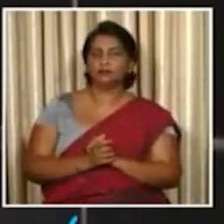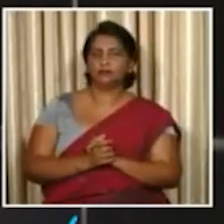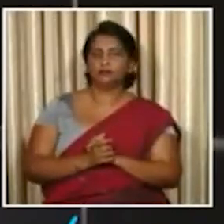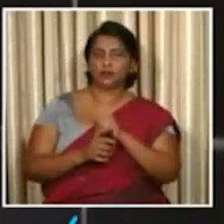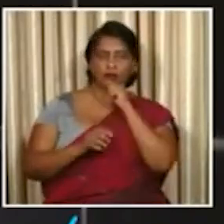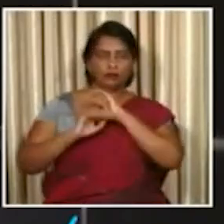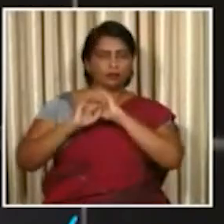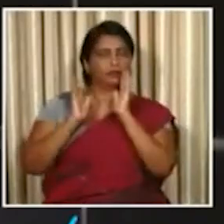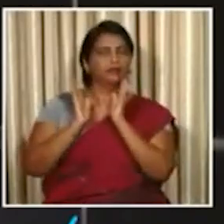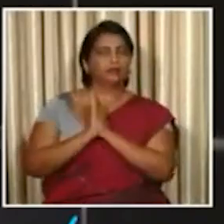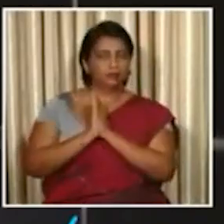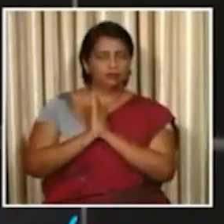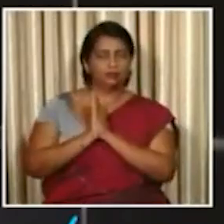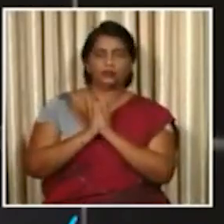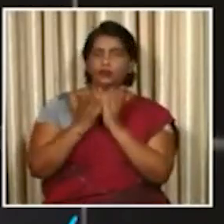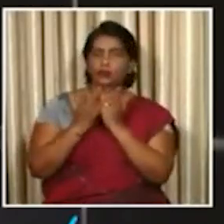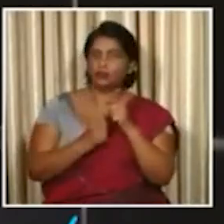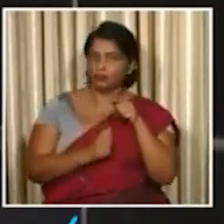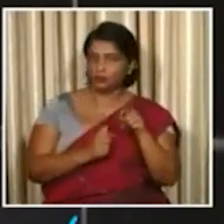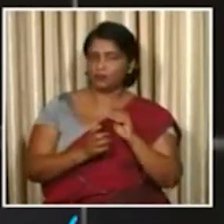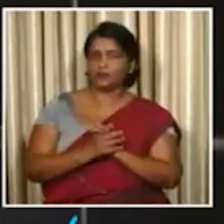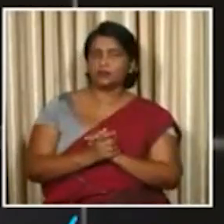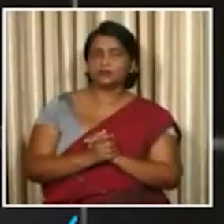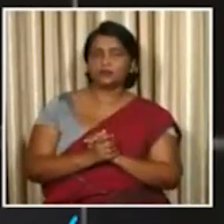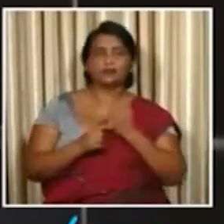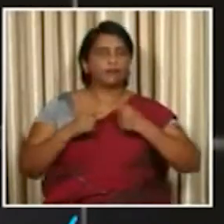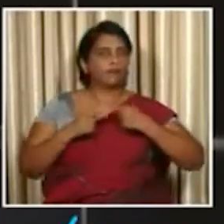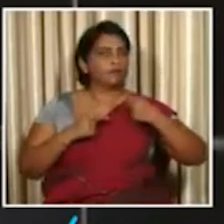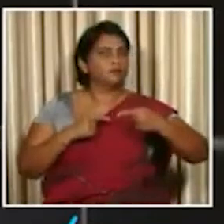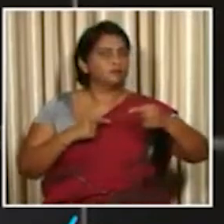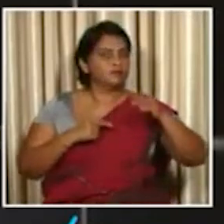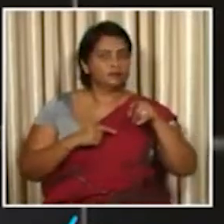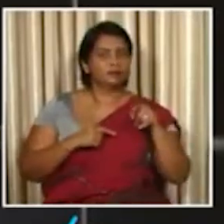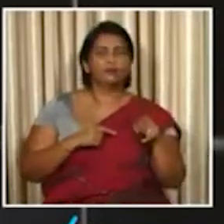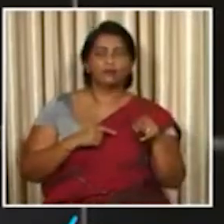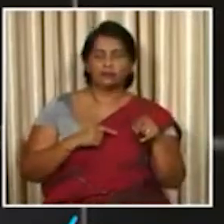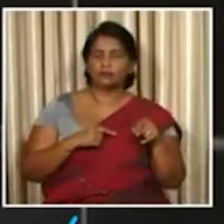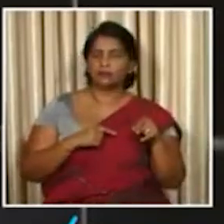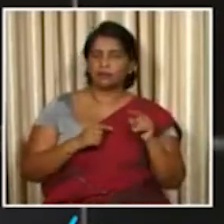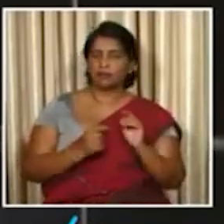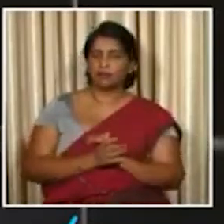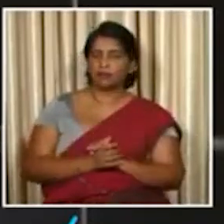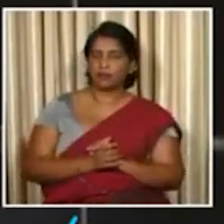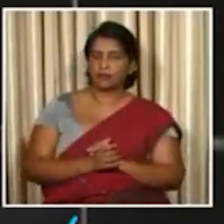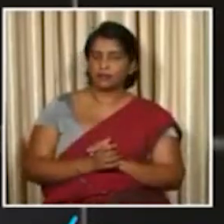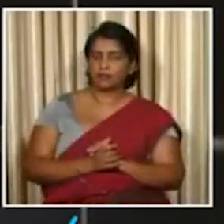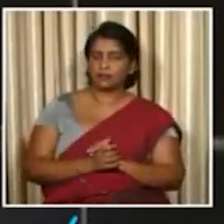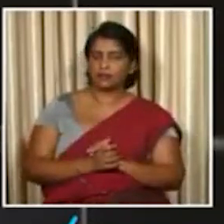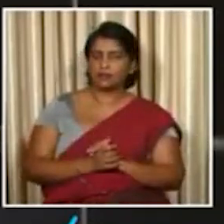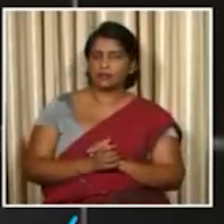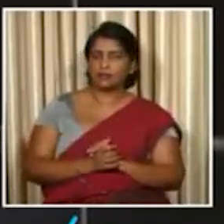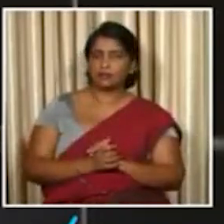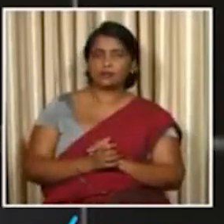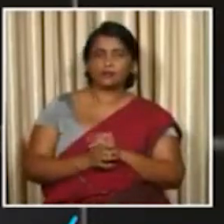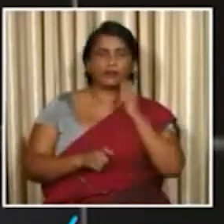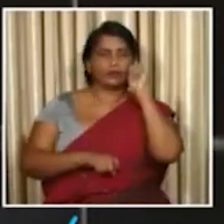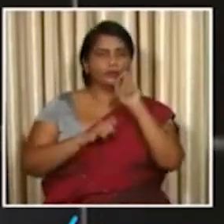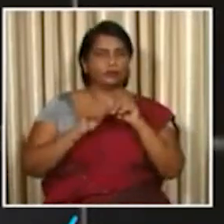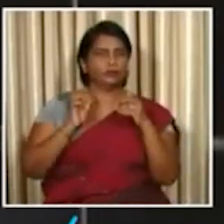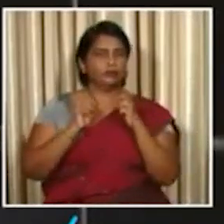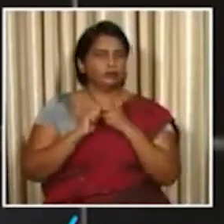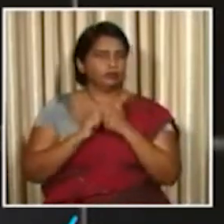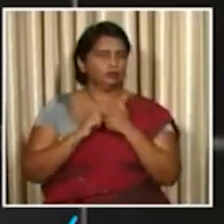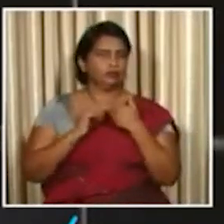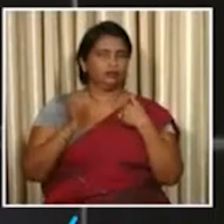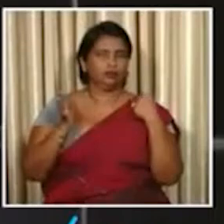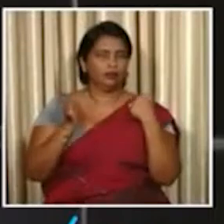casualties rising day by day. The Palestinians in Gaza are in the midst of Ramadan.